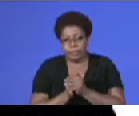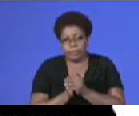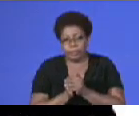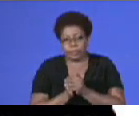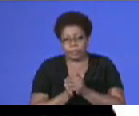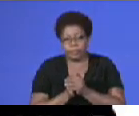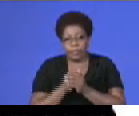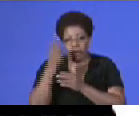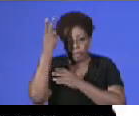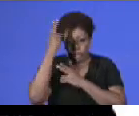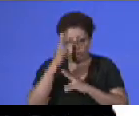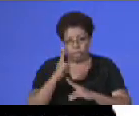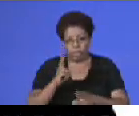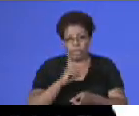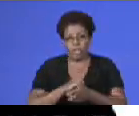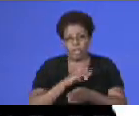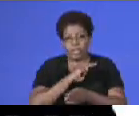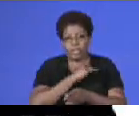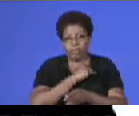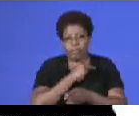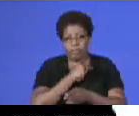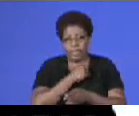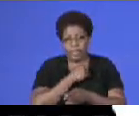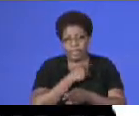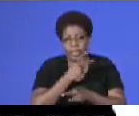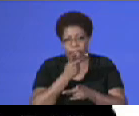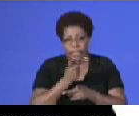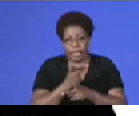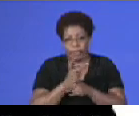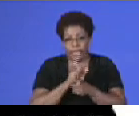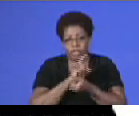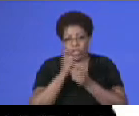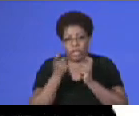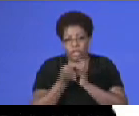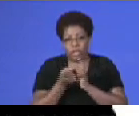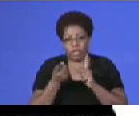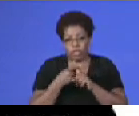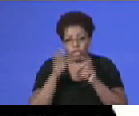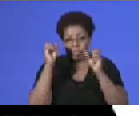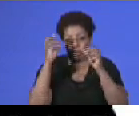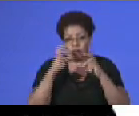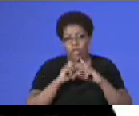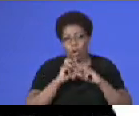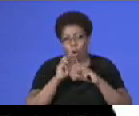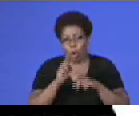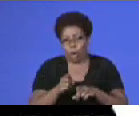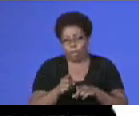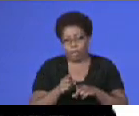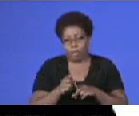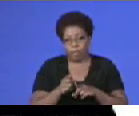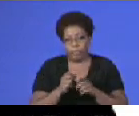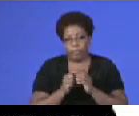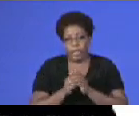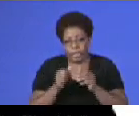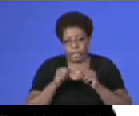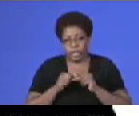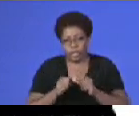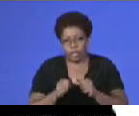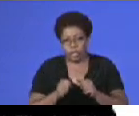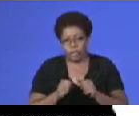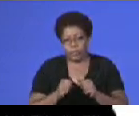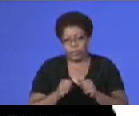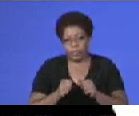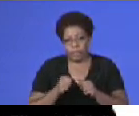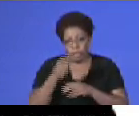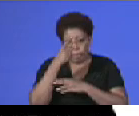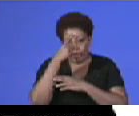Prime Minister the Most Honorable Dr. Hubert Minnis maintaining that changes to the emergency orders remain fluid as they are inevitable